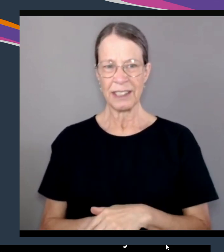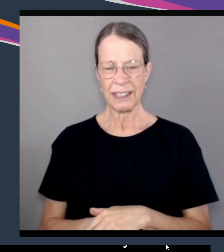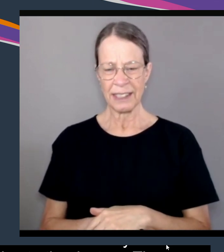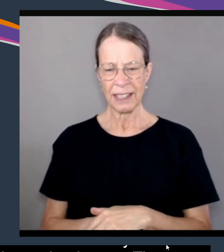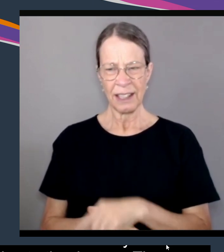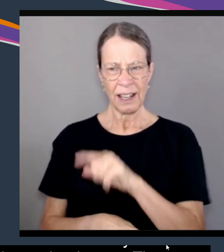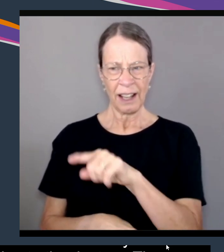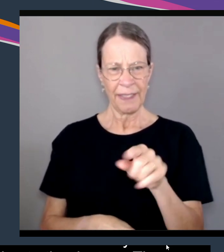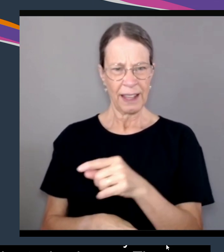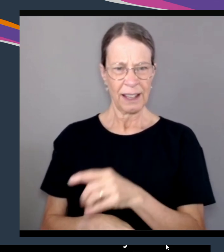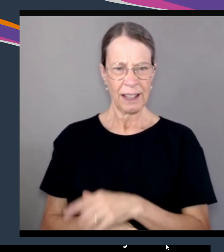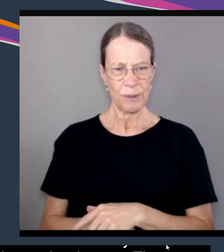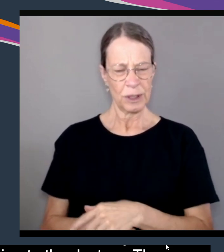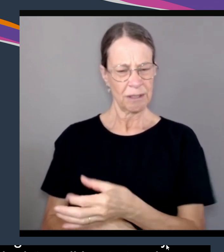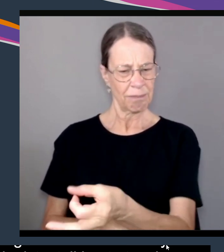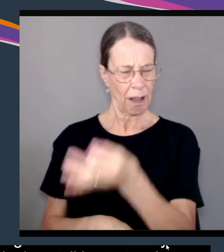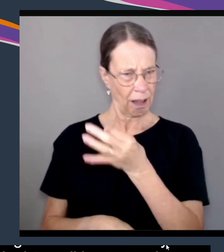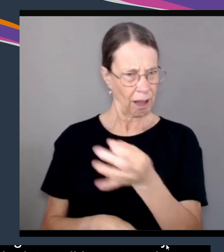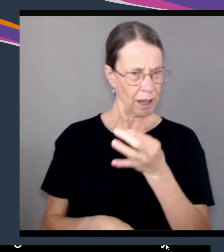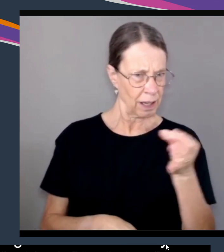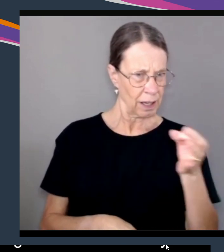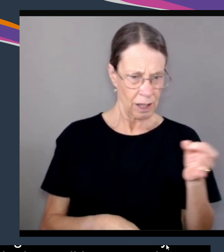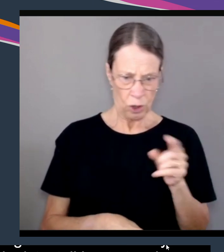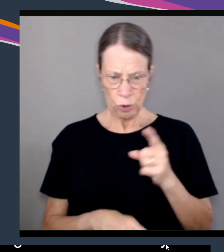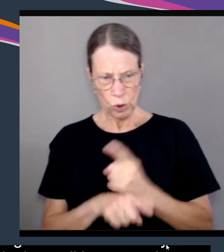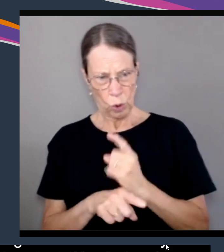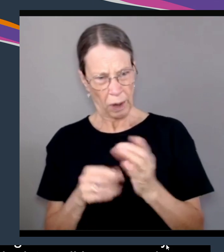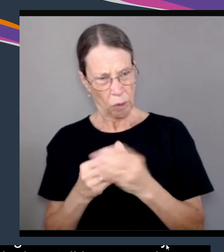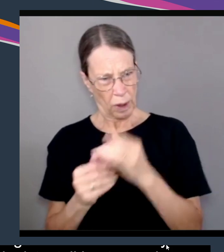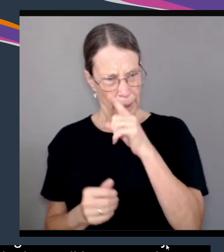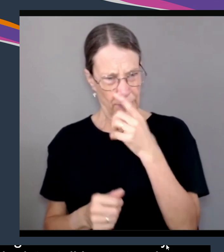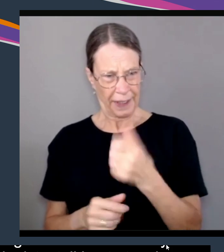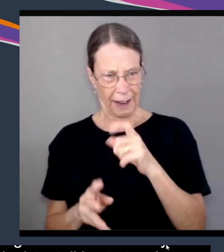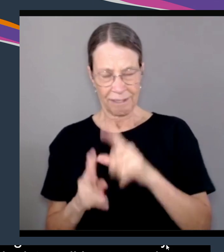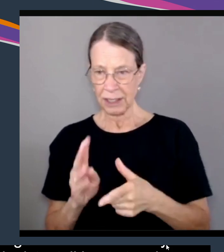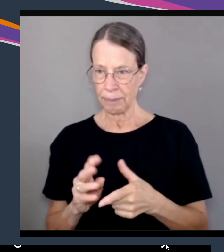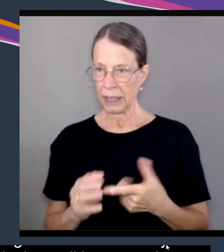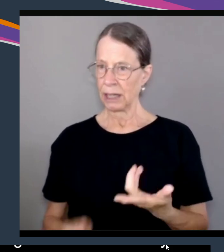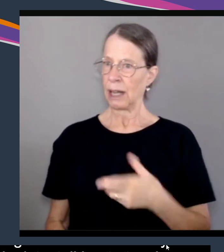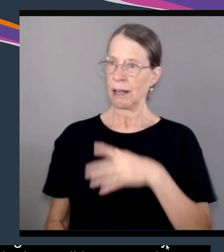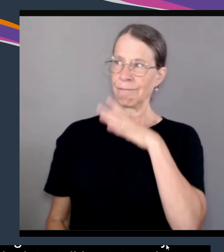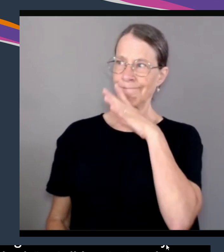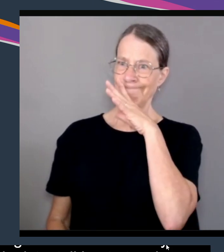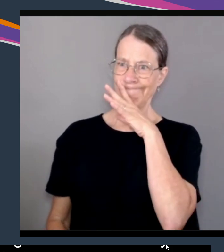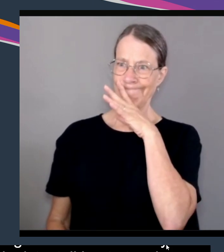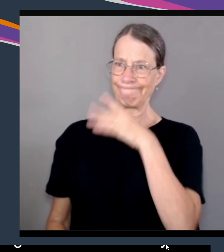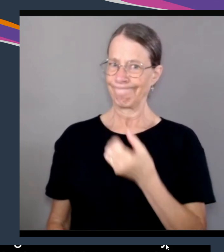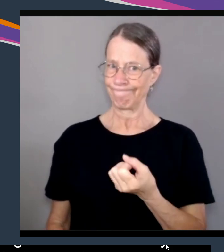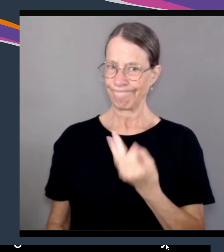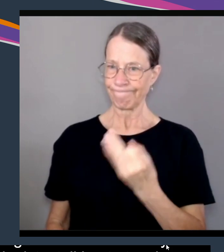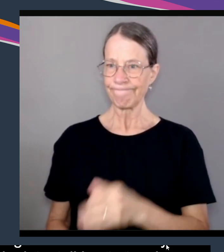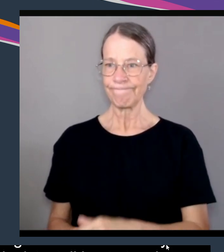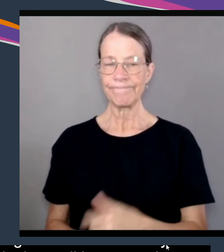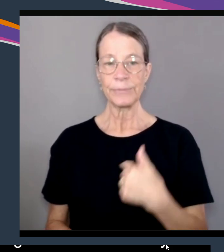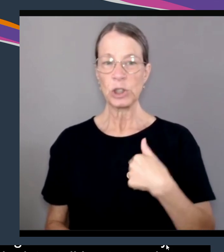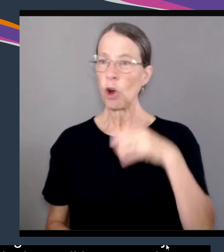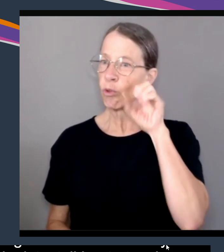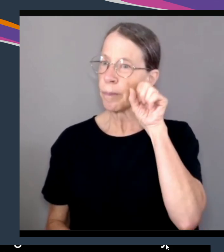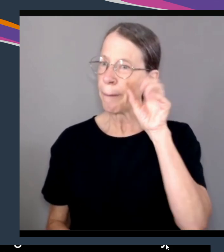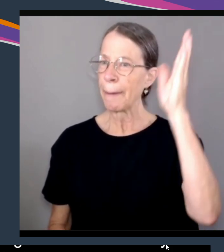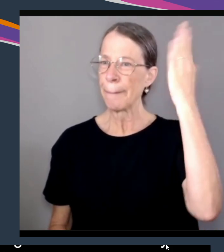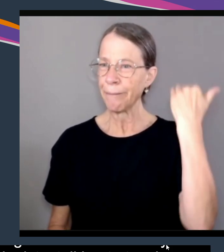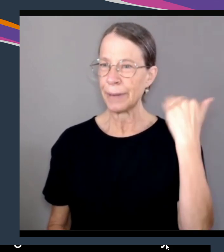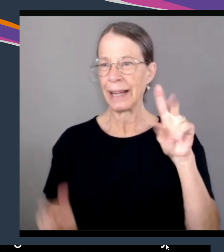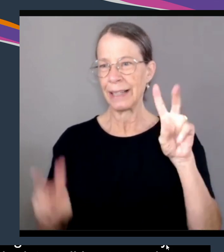was completely absent. I remember doing my systematic research back then, is what you have to do for